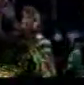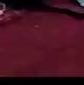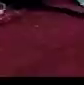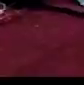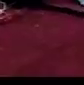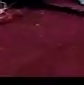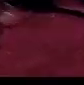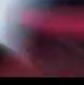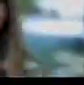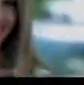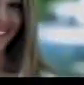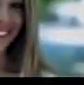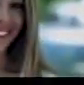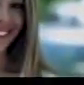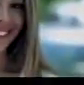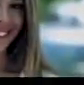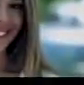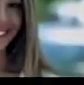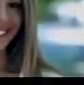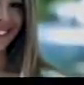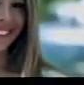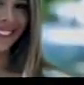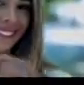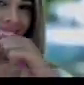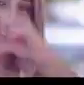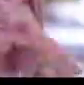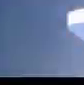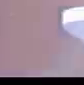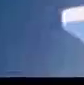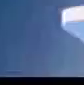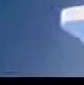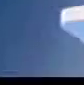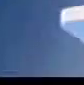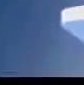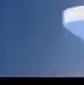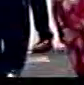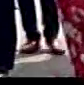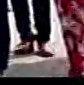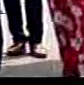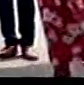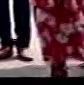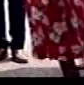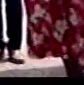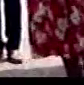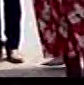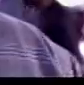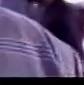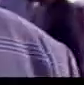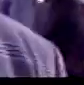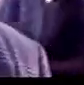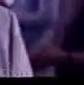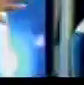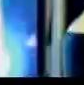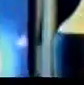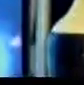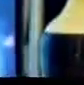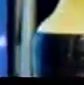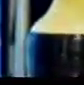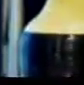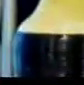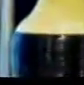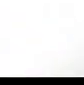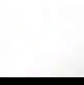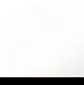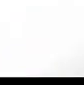diverse miracles. From around the world, we connect with international gospel evangelist, Pastor Dr.